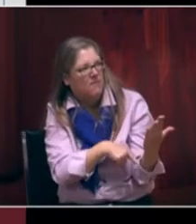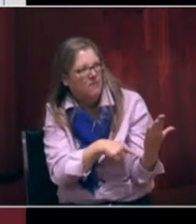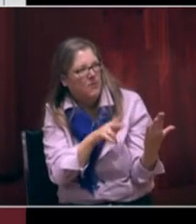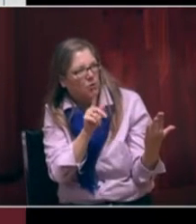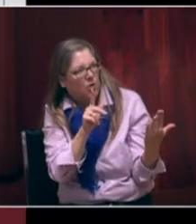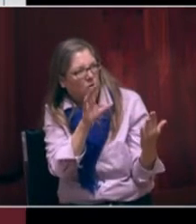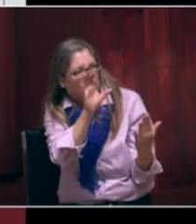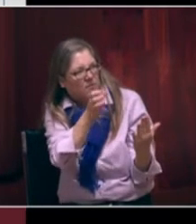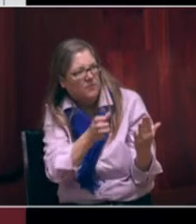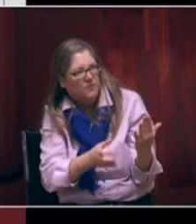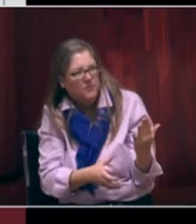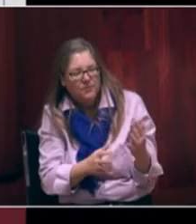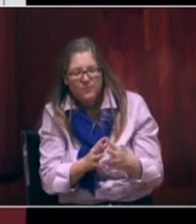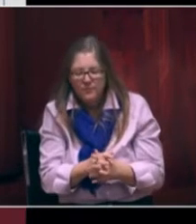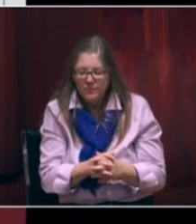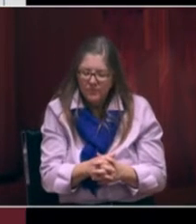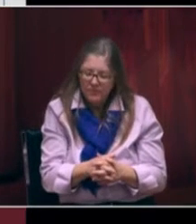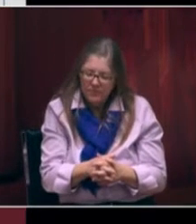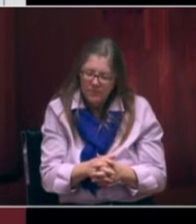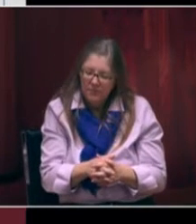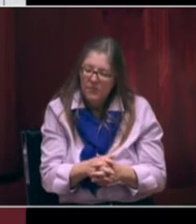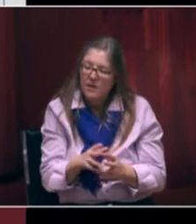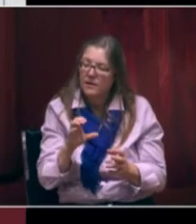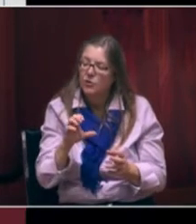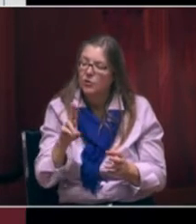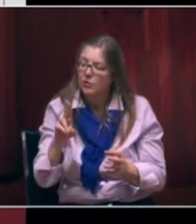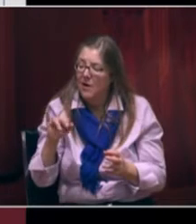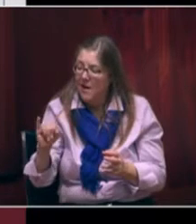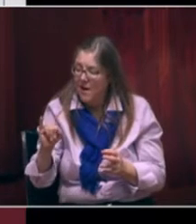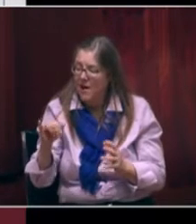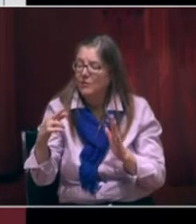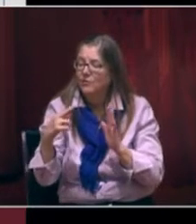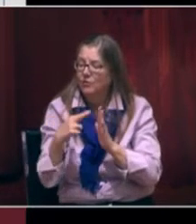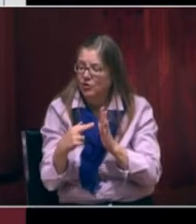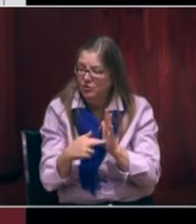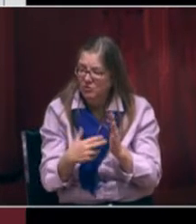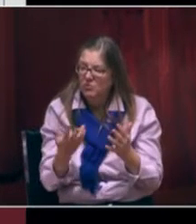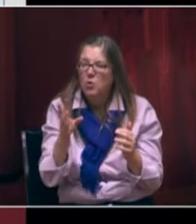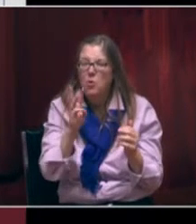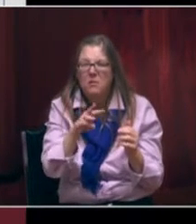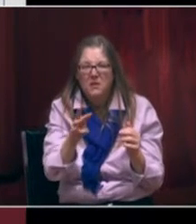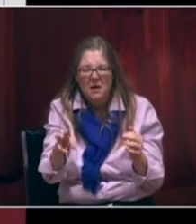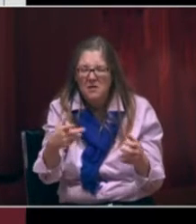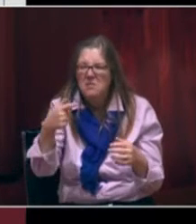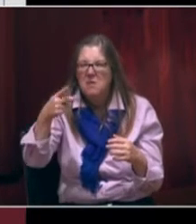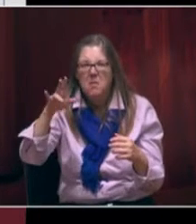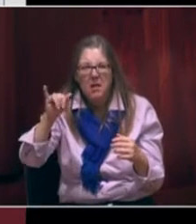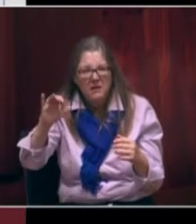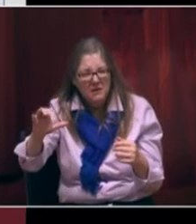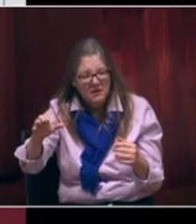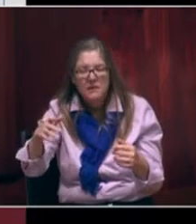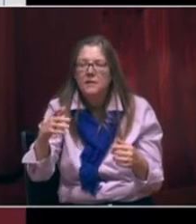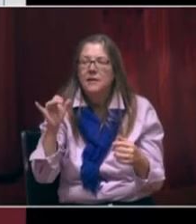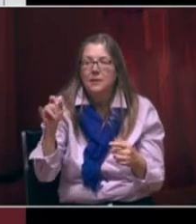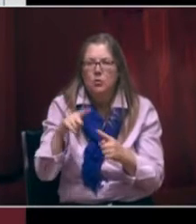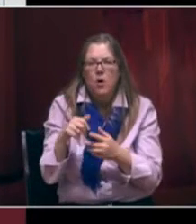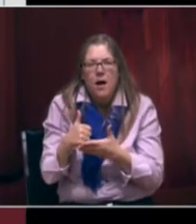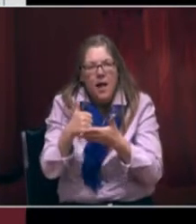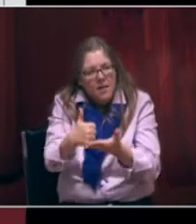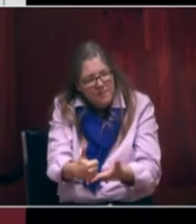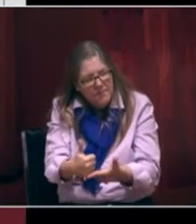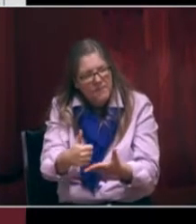those information types. Of course, the CUI registry is basically a website. It's publicly available, and it's supposed to be a resource for agencies